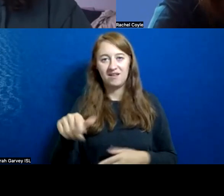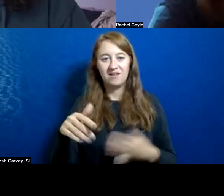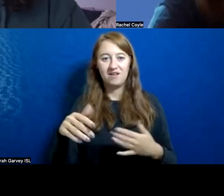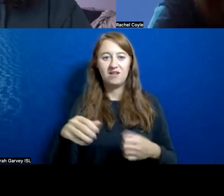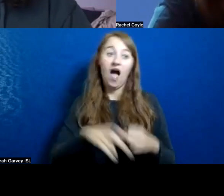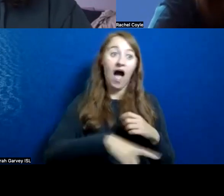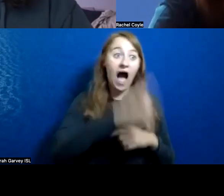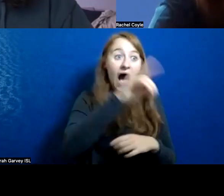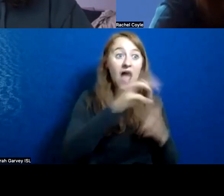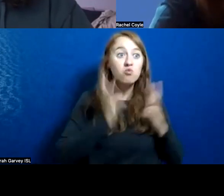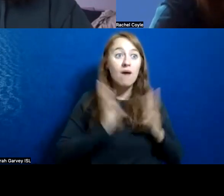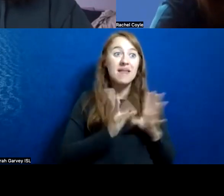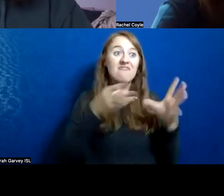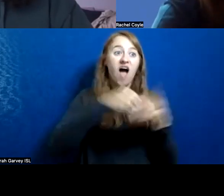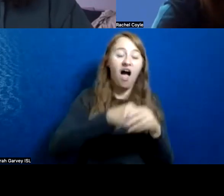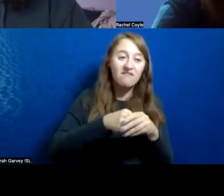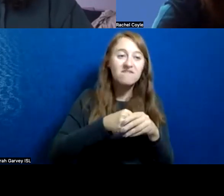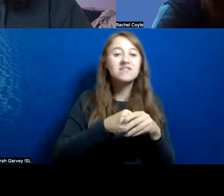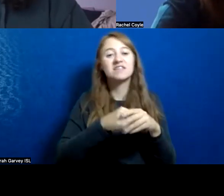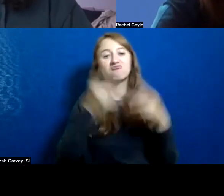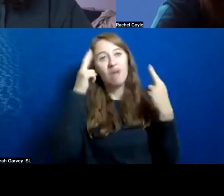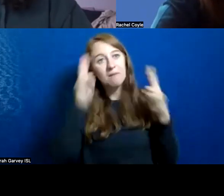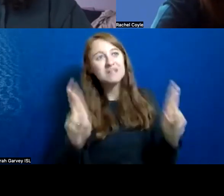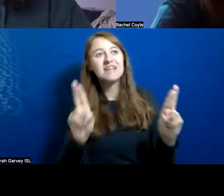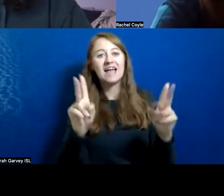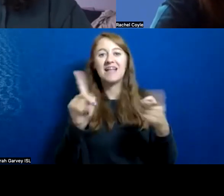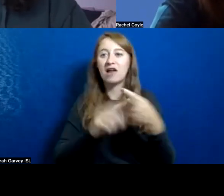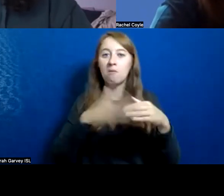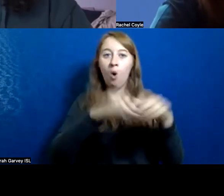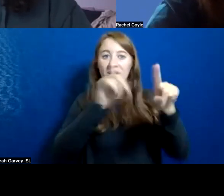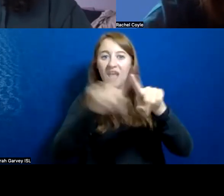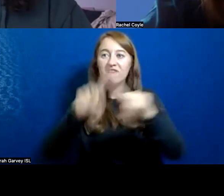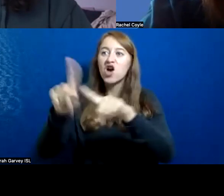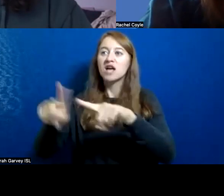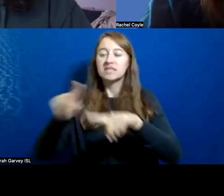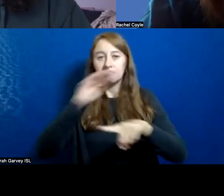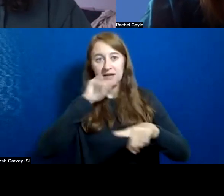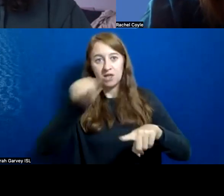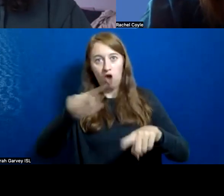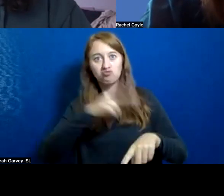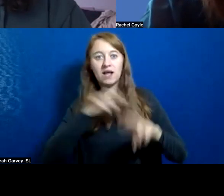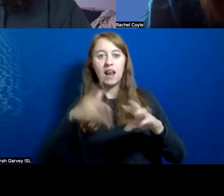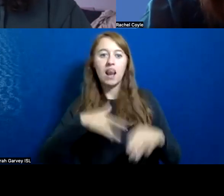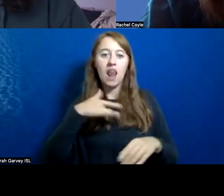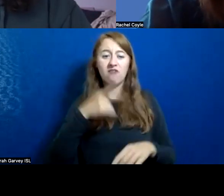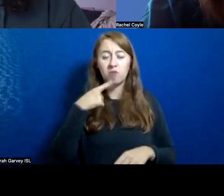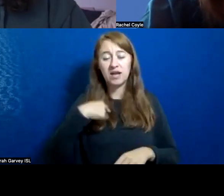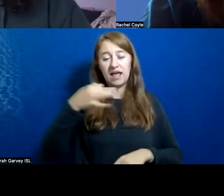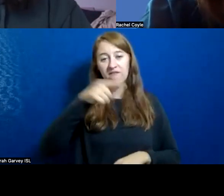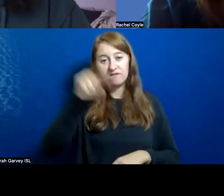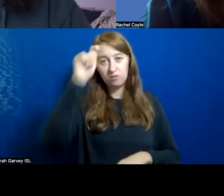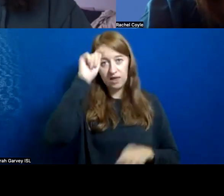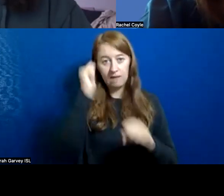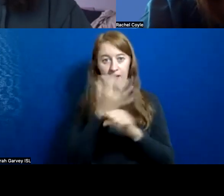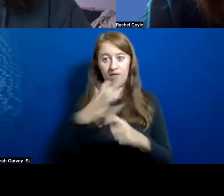a more diverse representation and reflective representation of reality. But like, if you look at the institution at the EU level, for instance, the